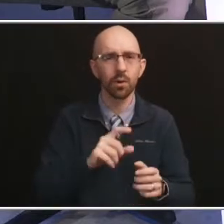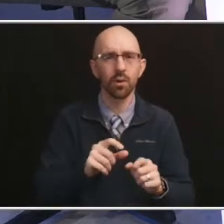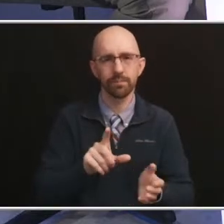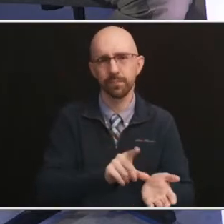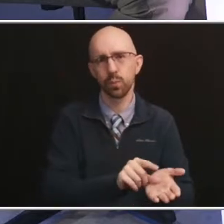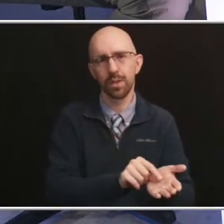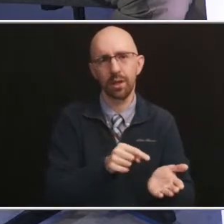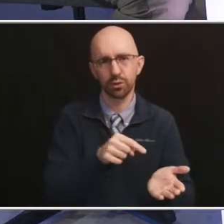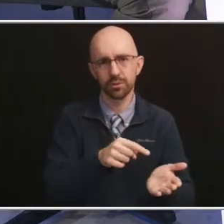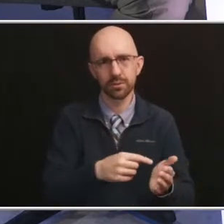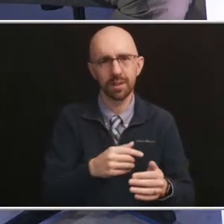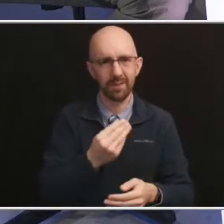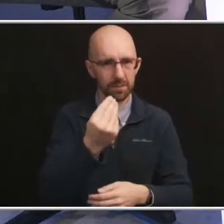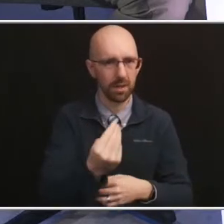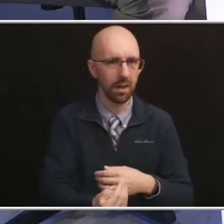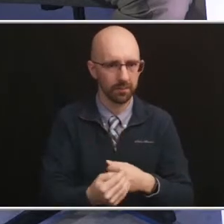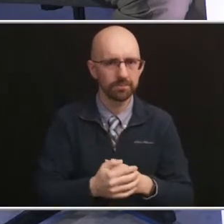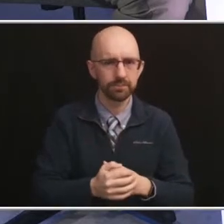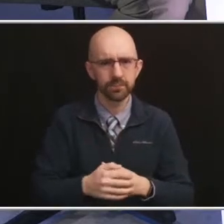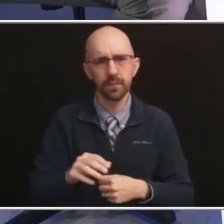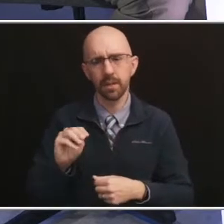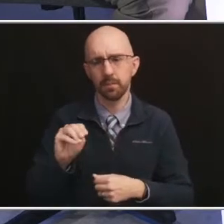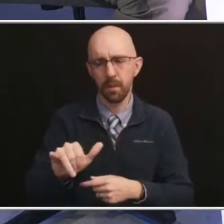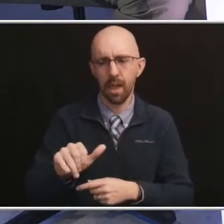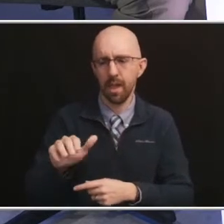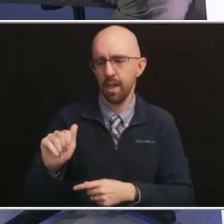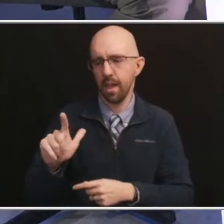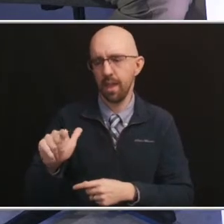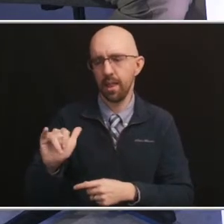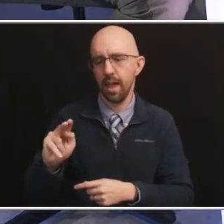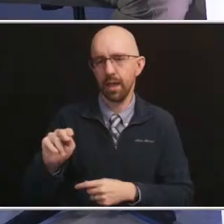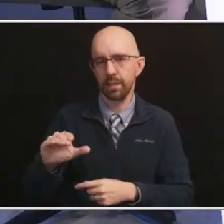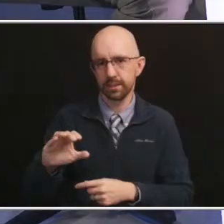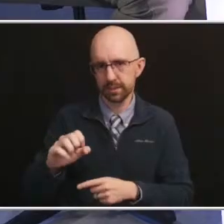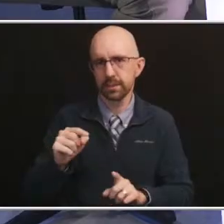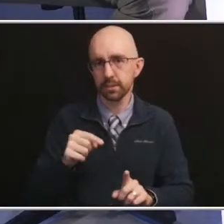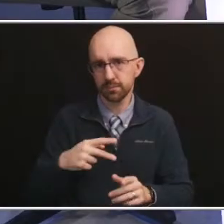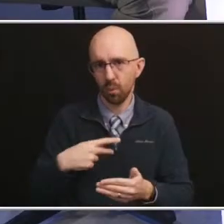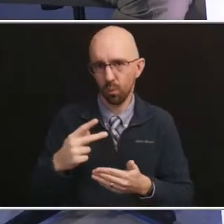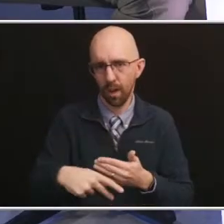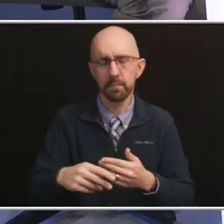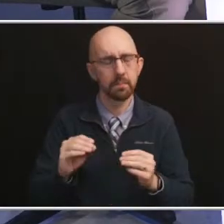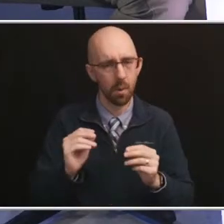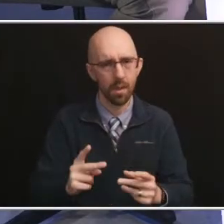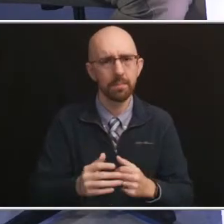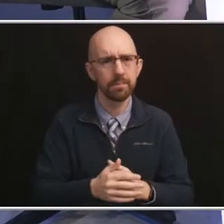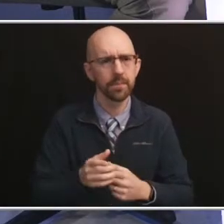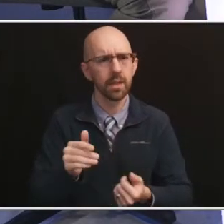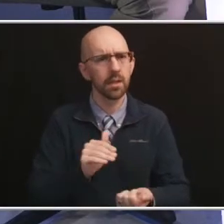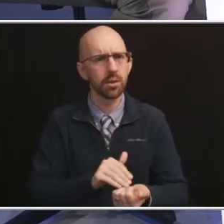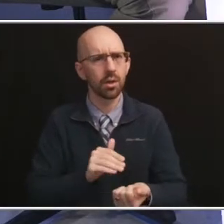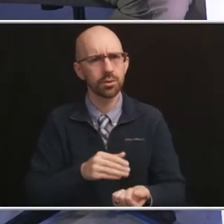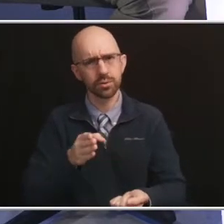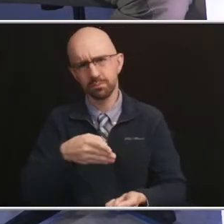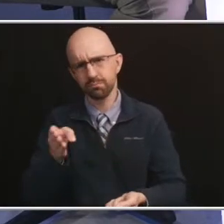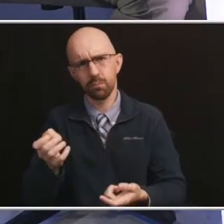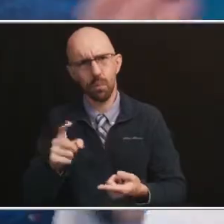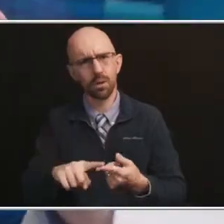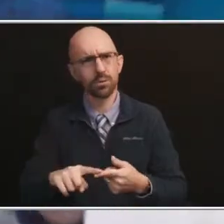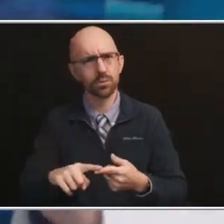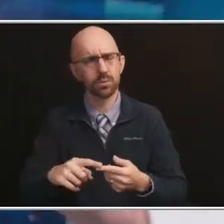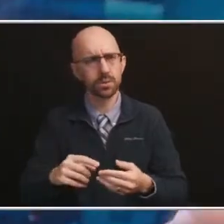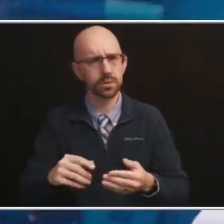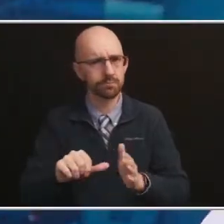of My Alliance. My Alliance. Okay. And Dr. Burns, what do you want our viewers to take away from this conversation? Well, I'll just